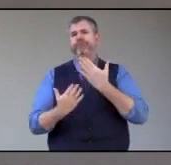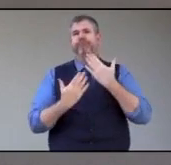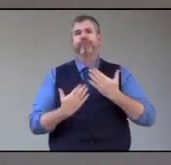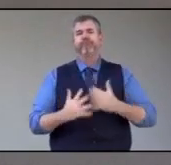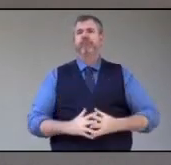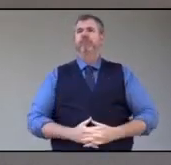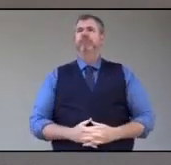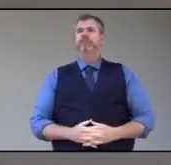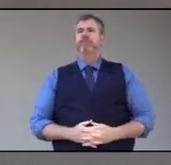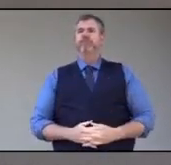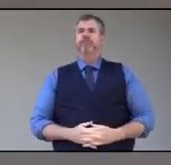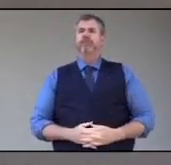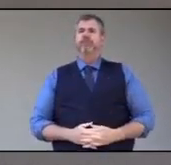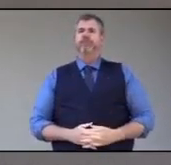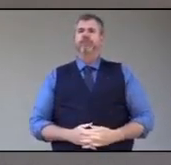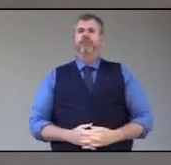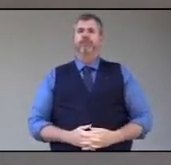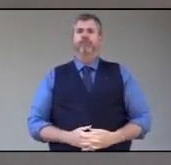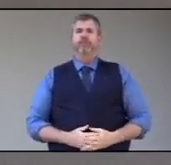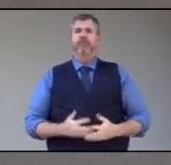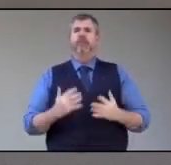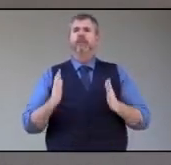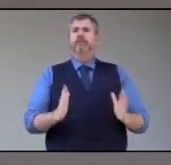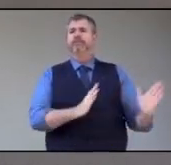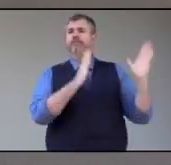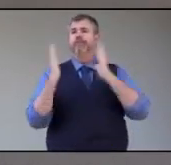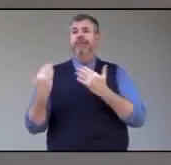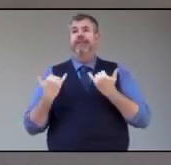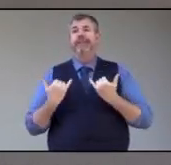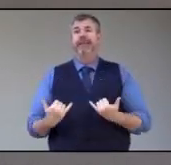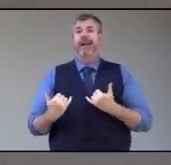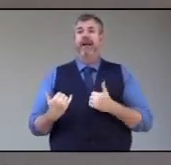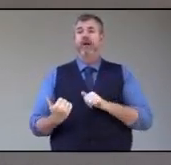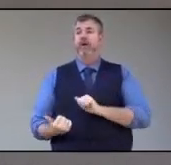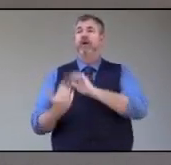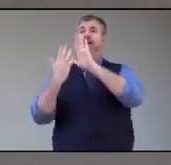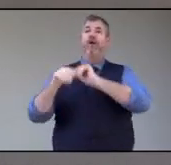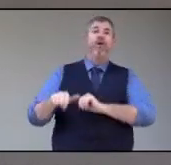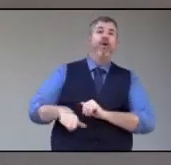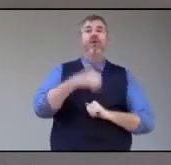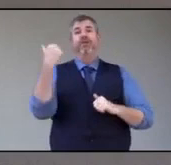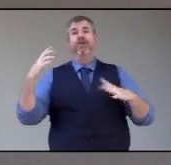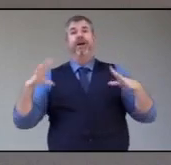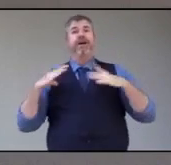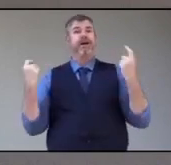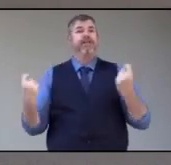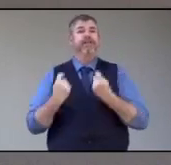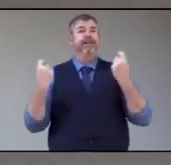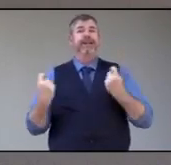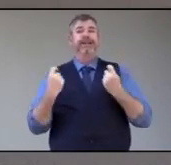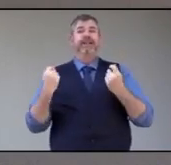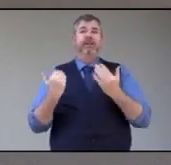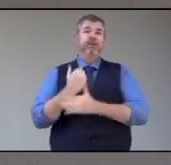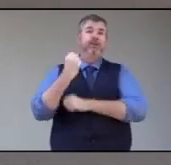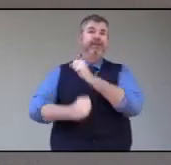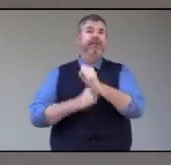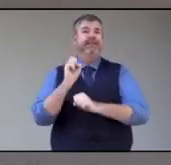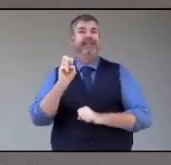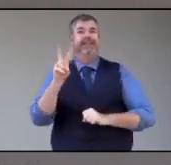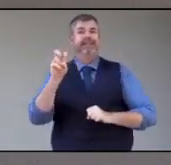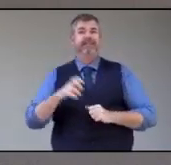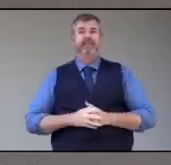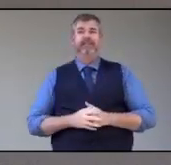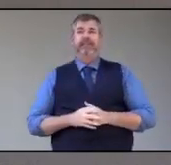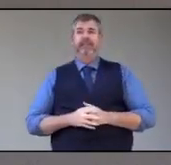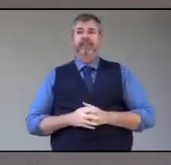We are now faced with yet another major holiday, New Year's Eve. And like many people, I